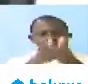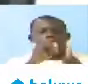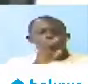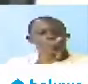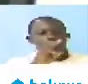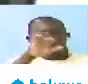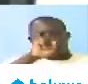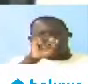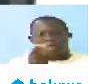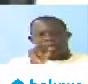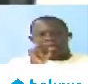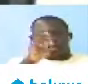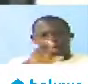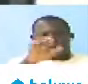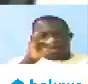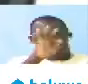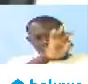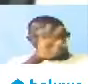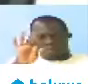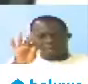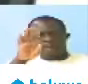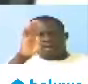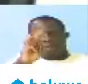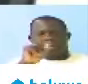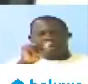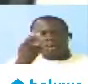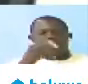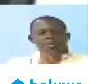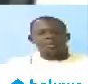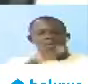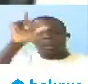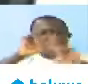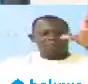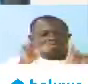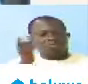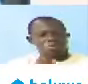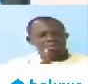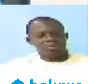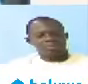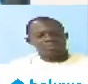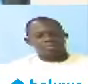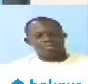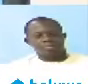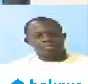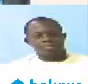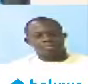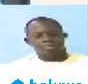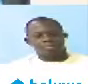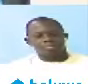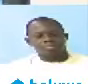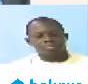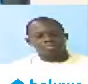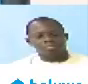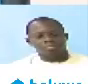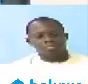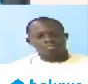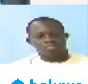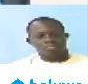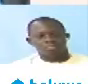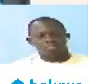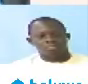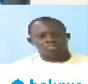Ba. So they go no. Sirif Ba, what was his rank? Sirif Ba lo makamo mo. Sirif Ba fana be colonel. Our